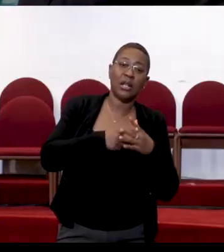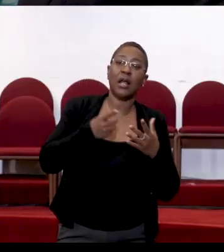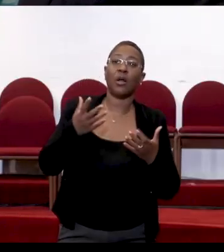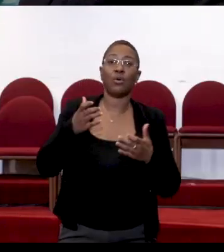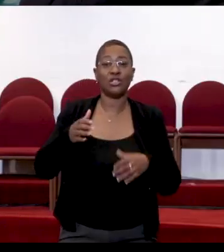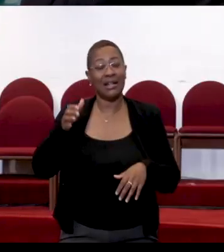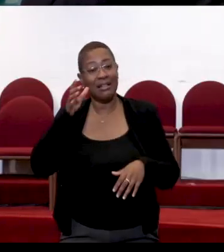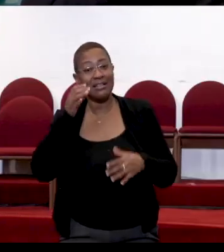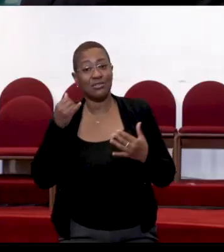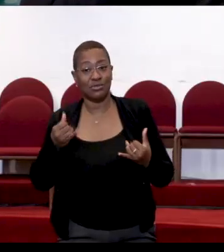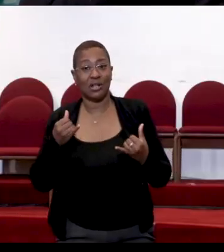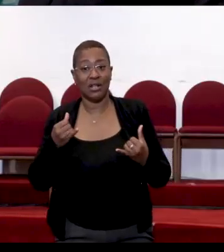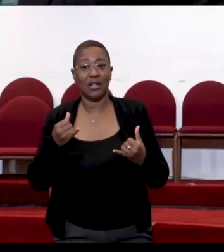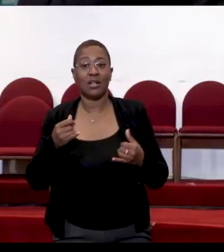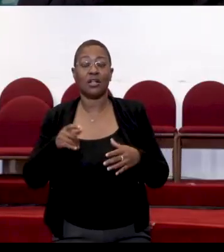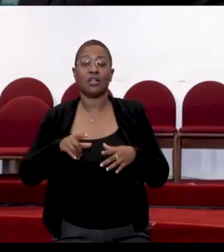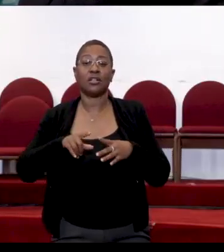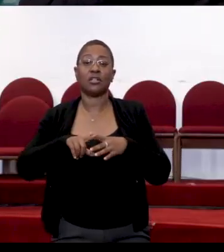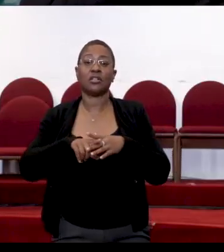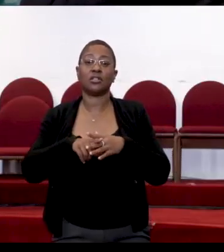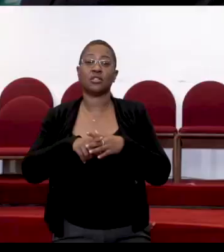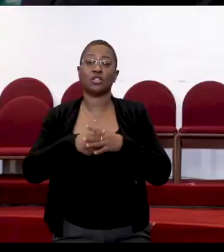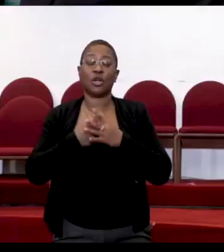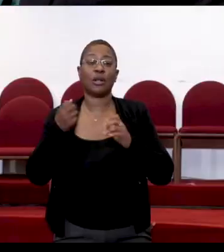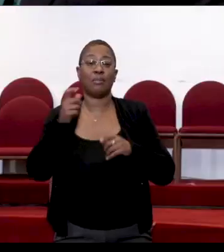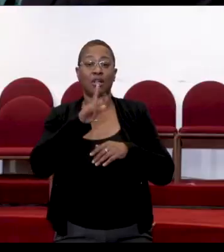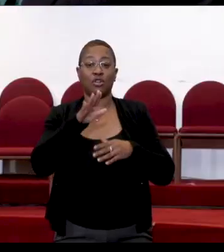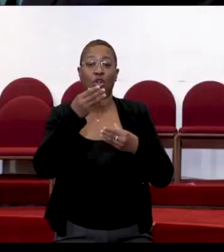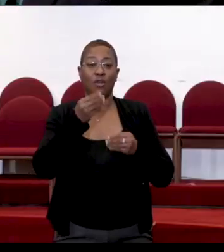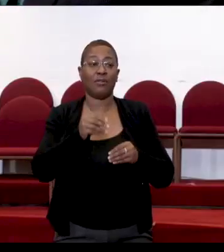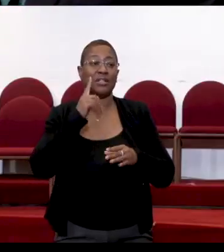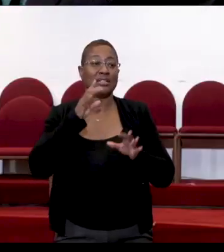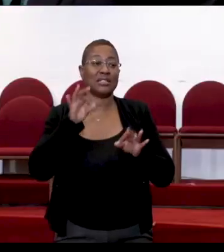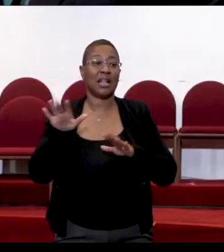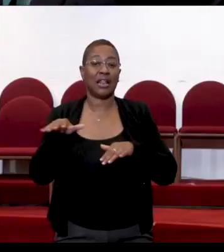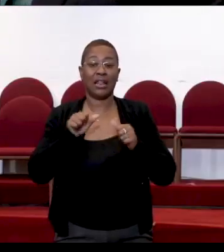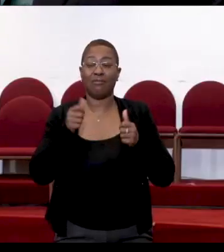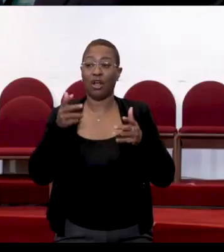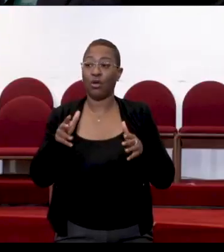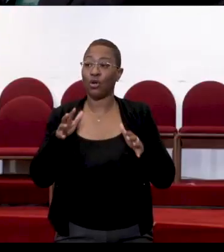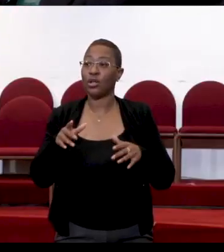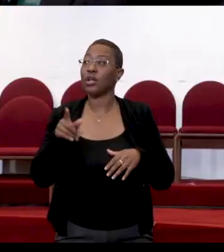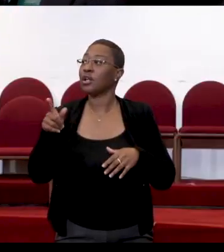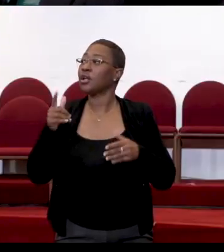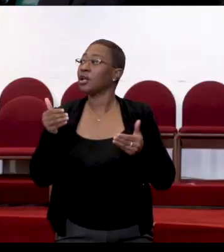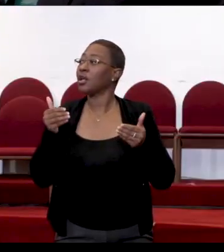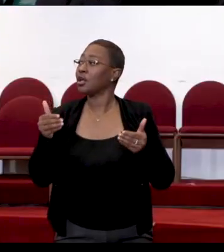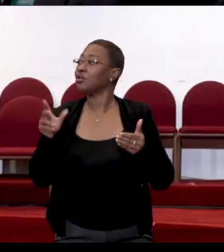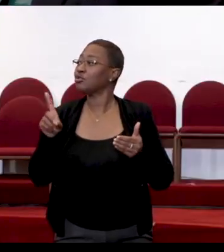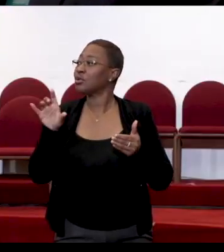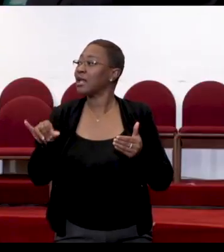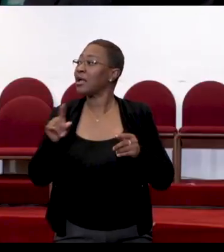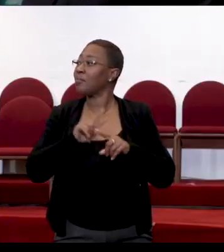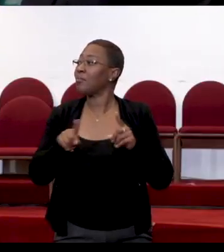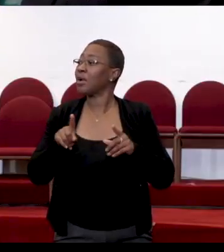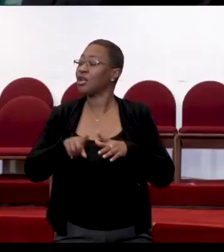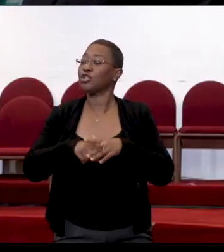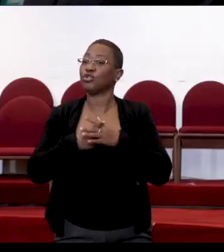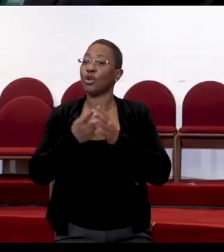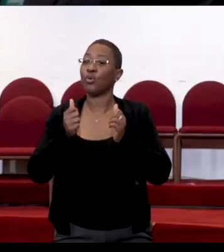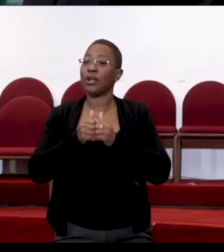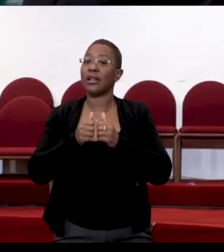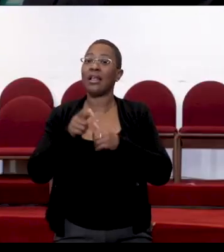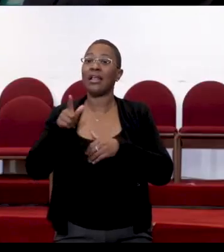you to listen right now. You can start with it when you get back to your office because you decided to leave already, so you can go ahead and do that. But I want you to start with